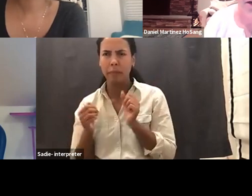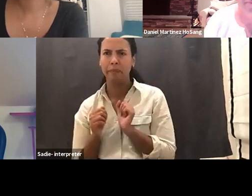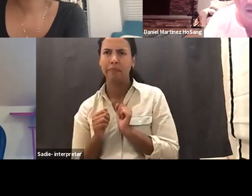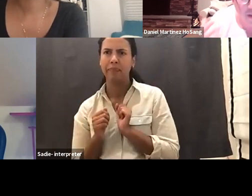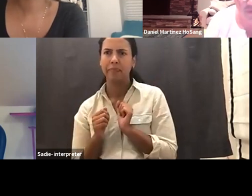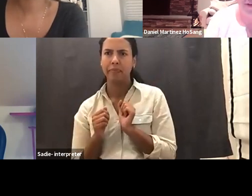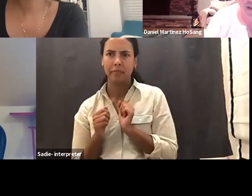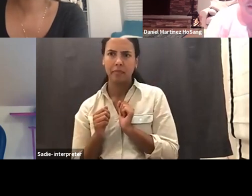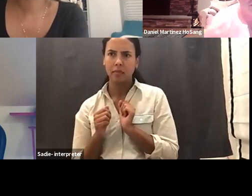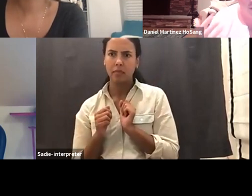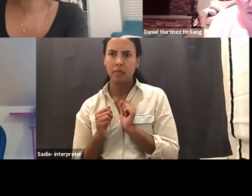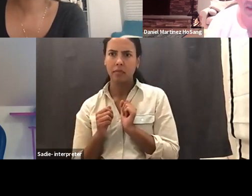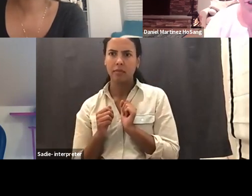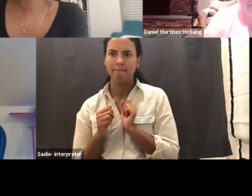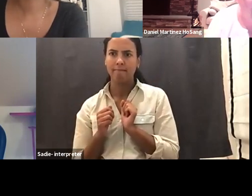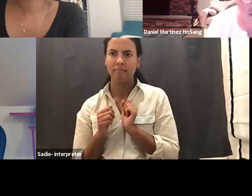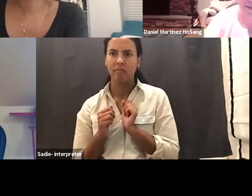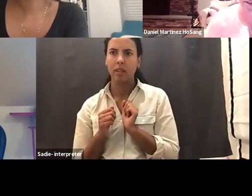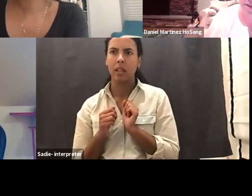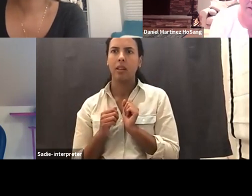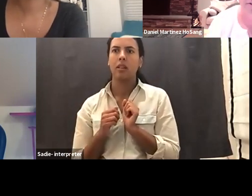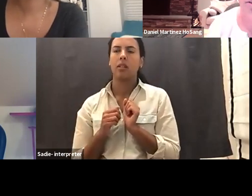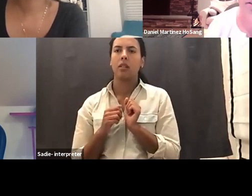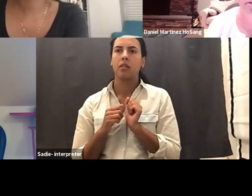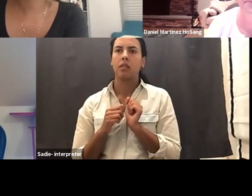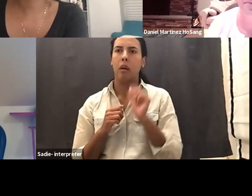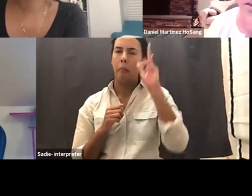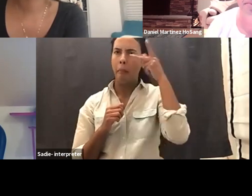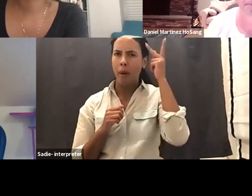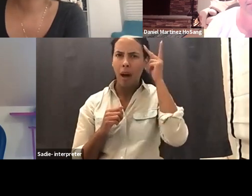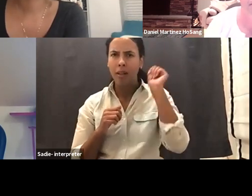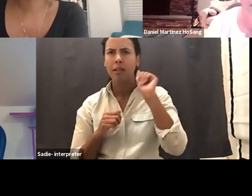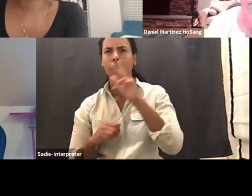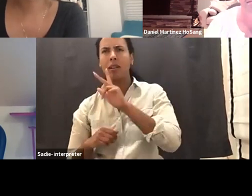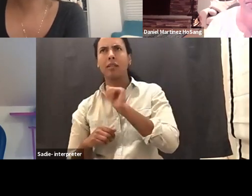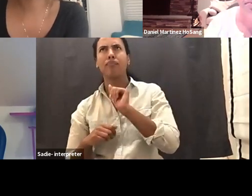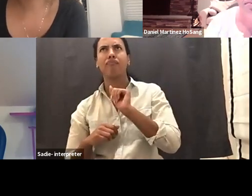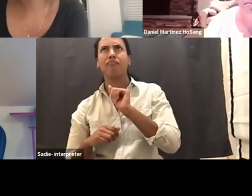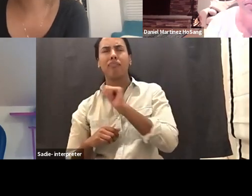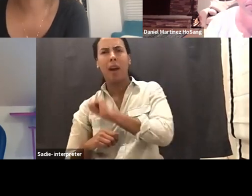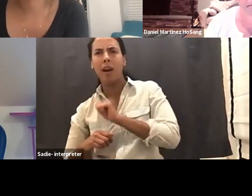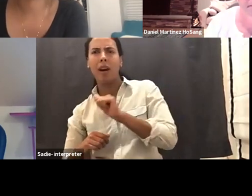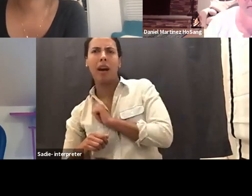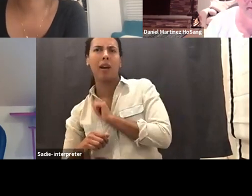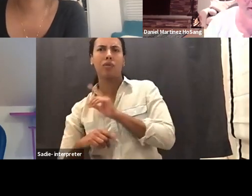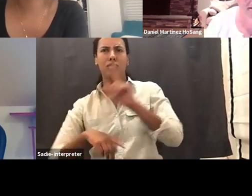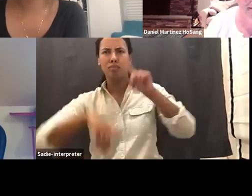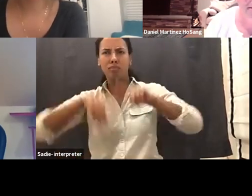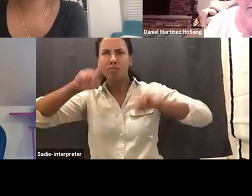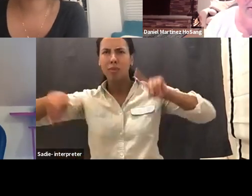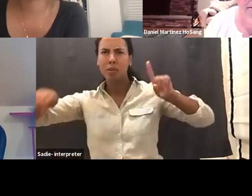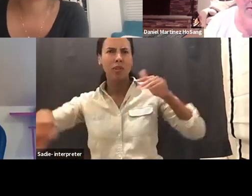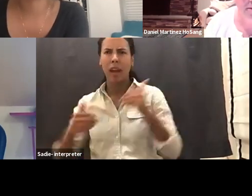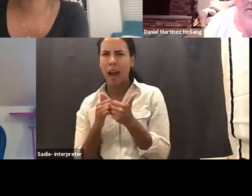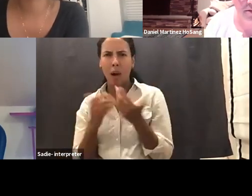about differences in orientation and politics and views, et cetera. Yeah, absolutely. Thank you so much. So just a little